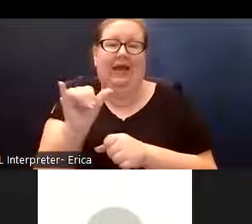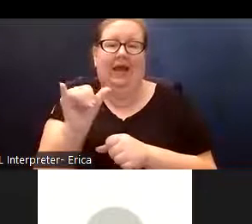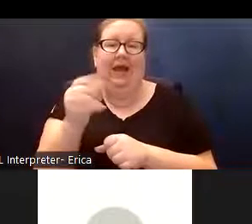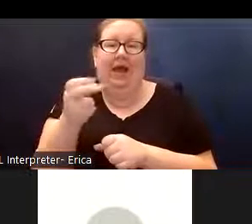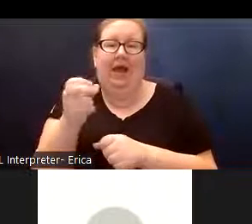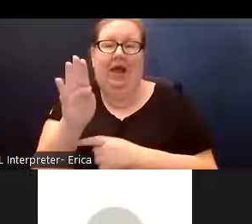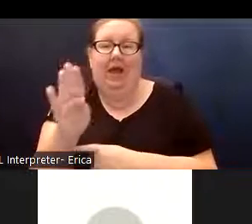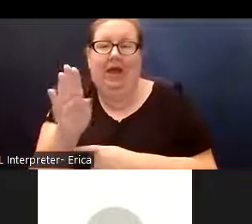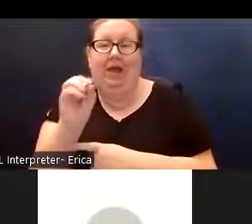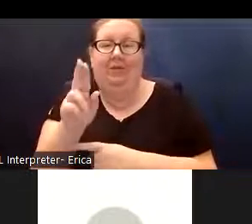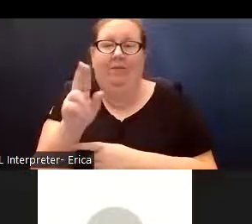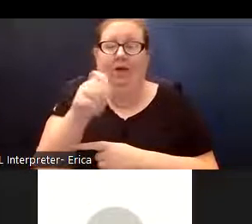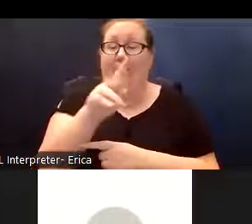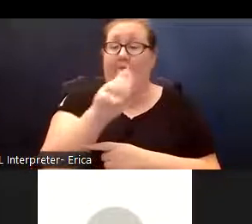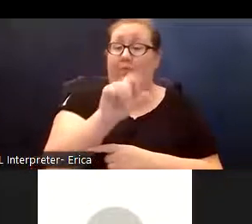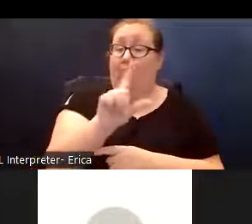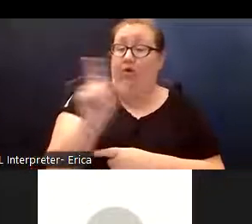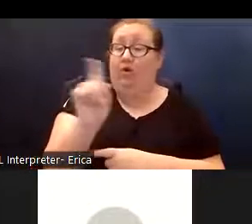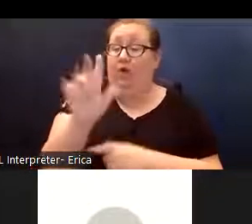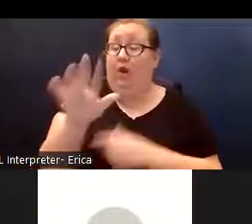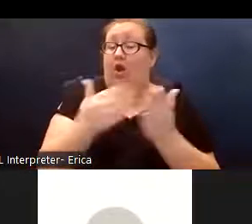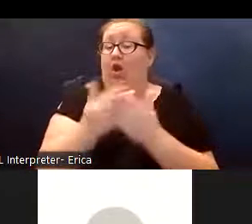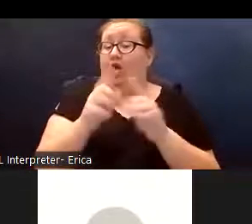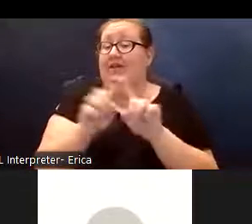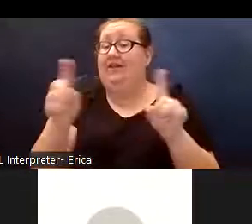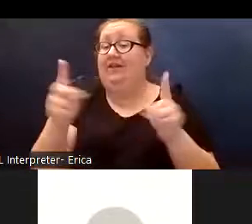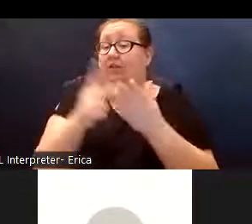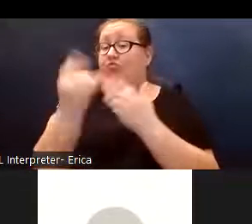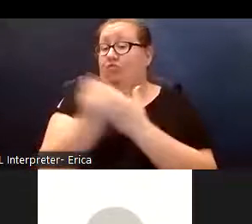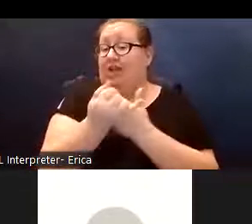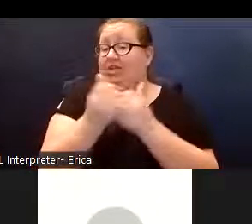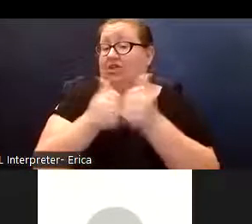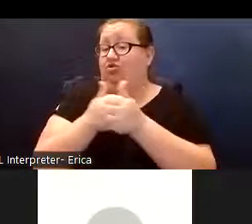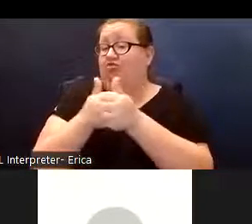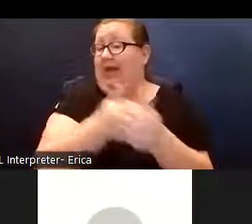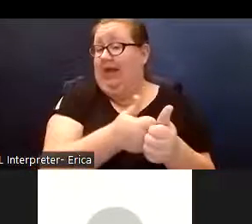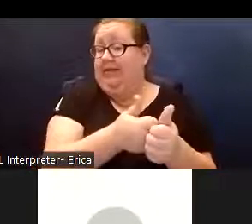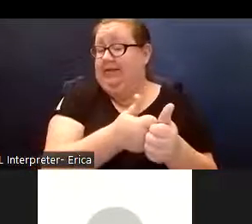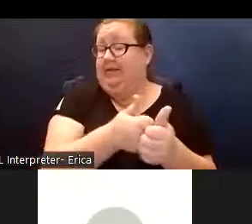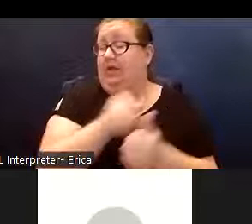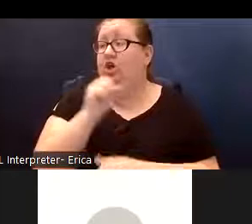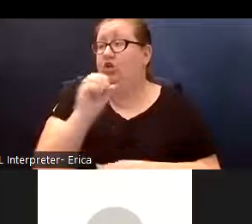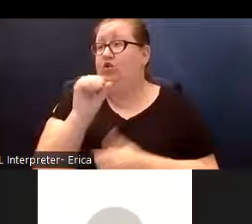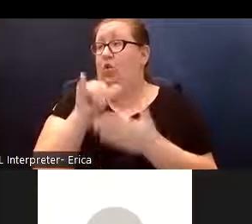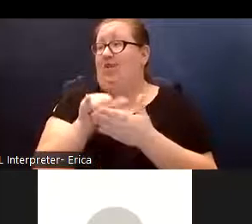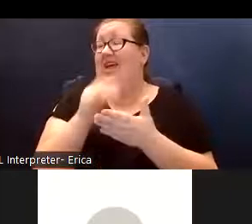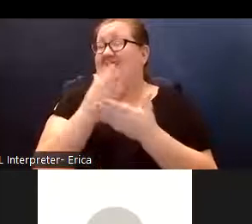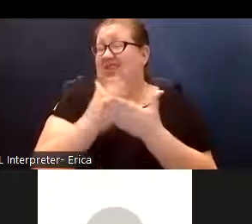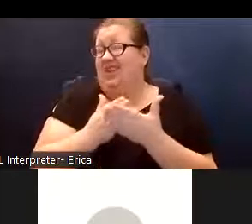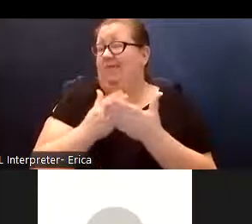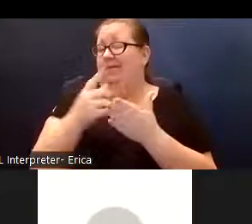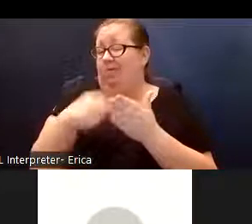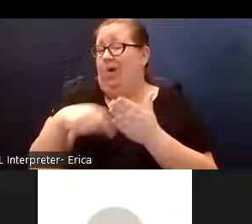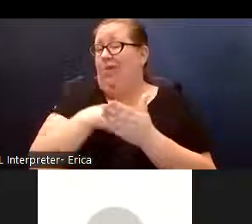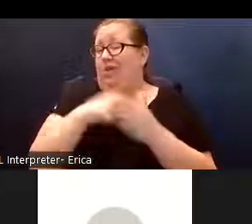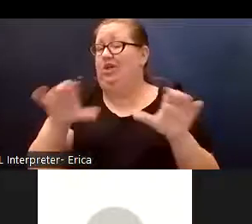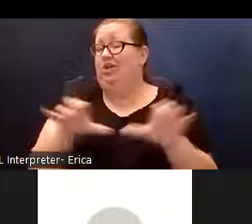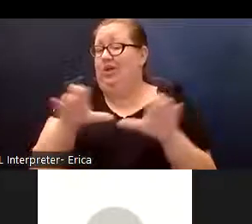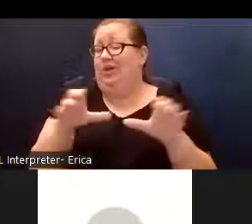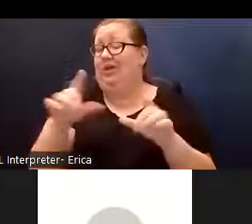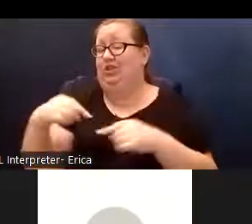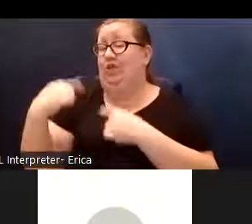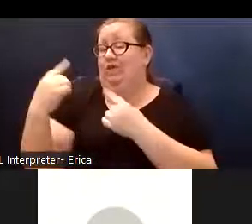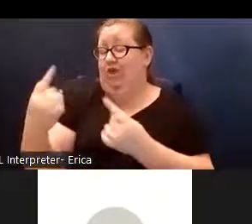a portal where all different projects are tracked. So that's some of what we're doing so